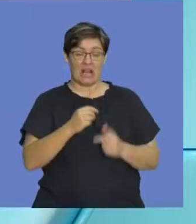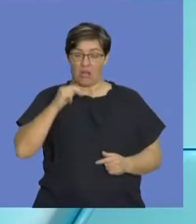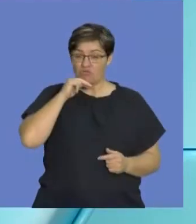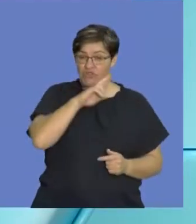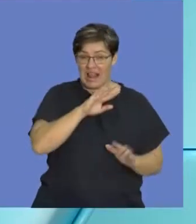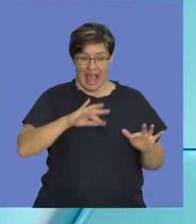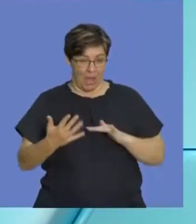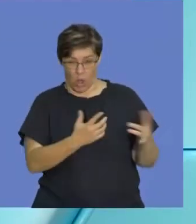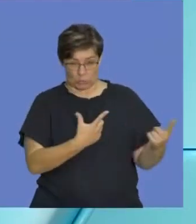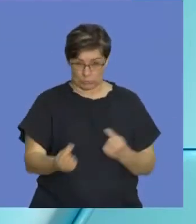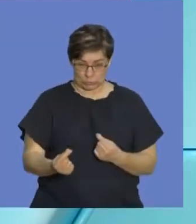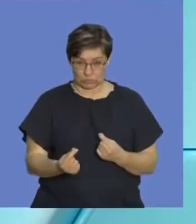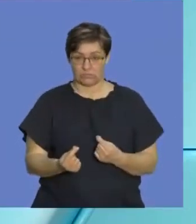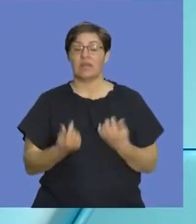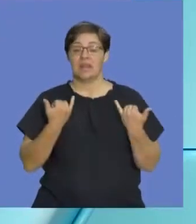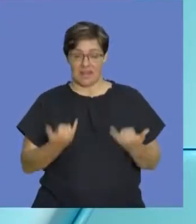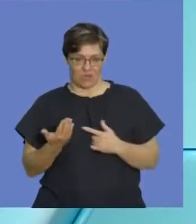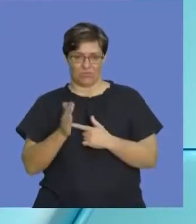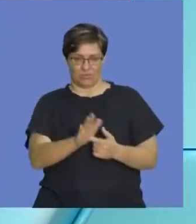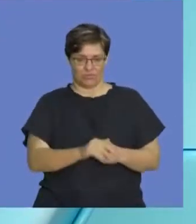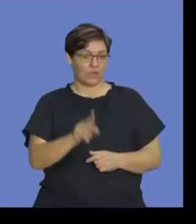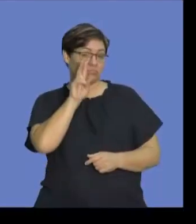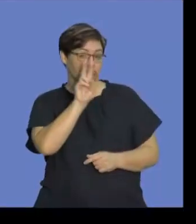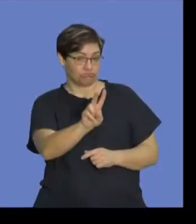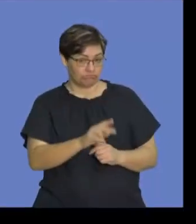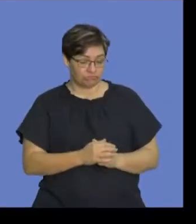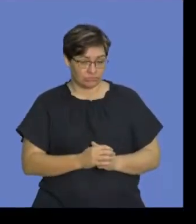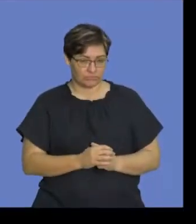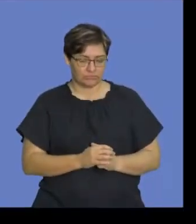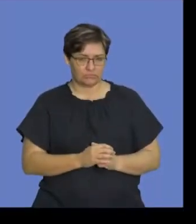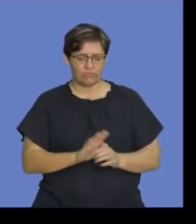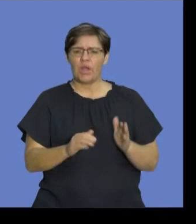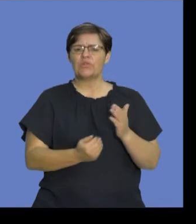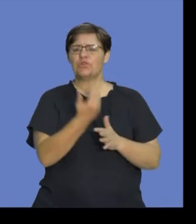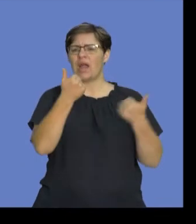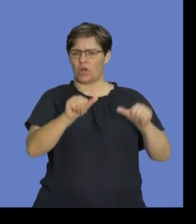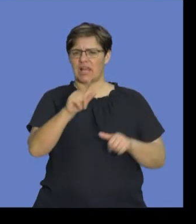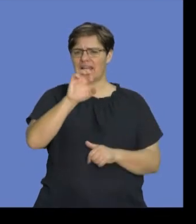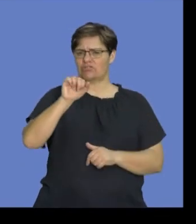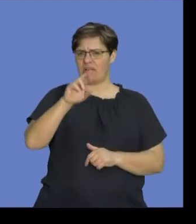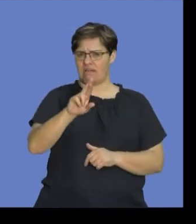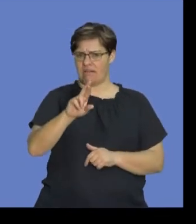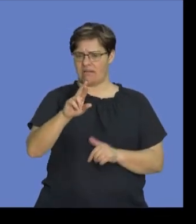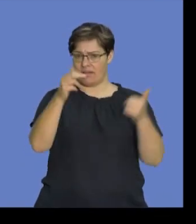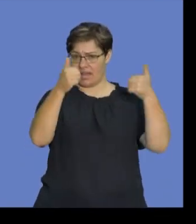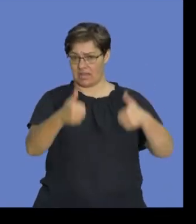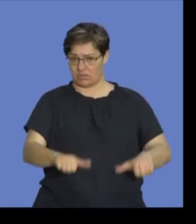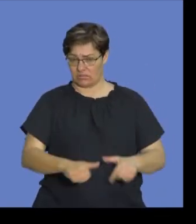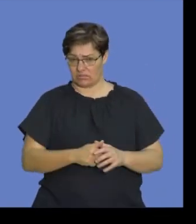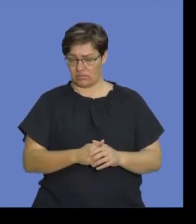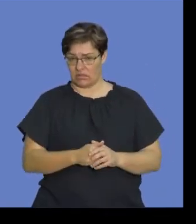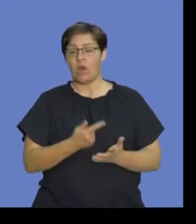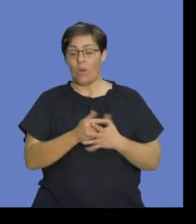real McCoy. Well, here it is. Watch. We're dealing with our new accounts, the ledger accounts. Now, this is what's